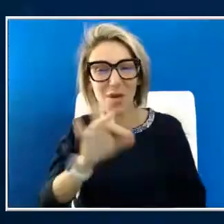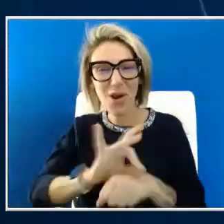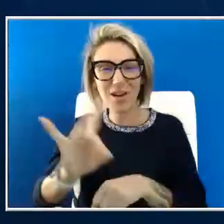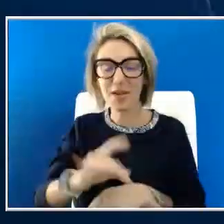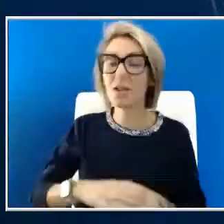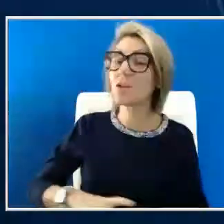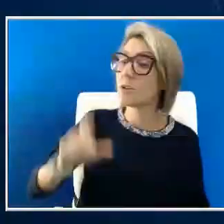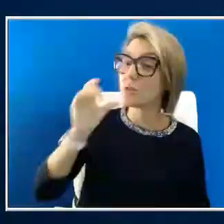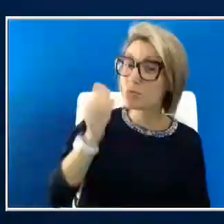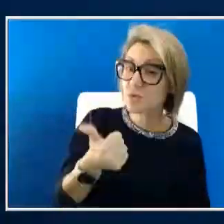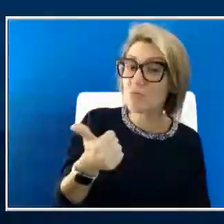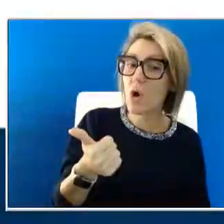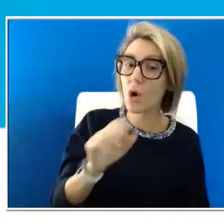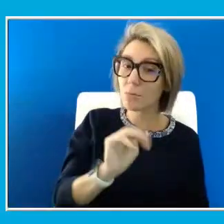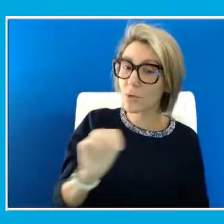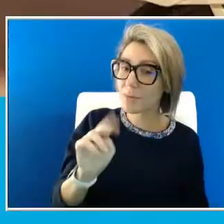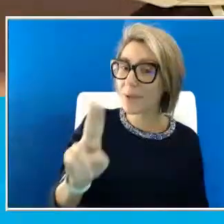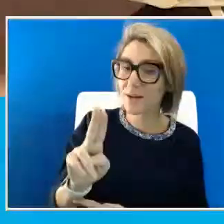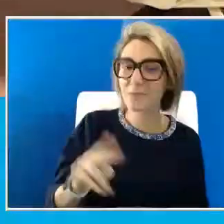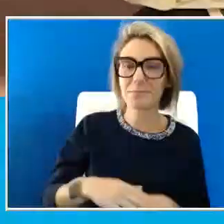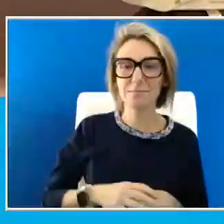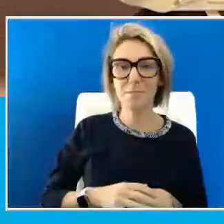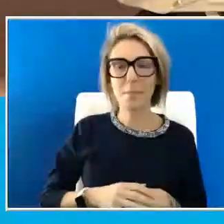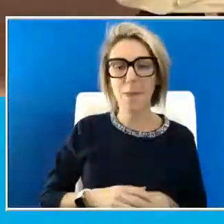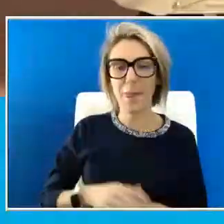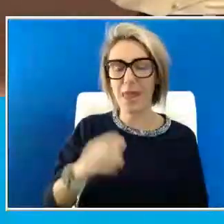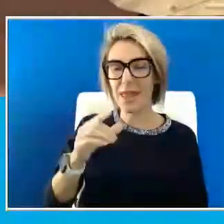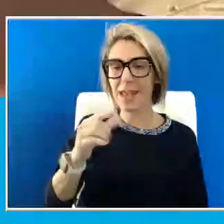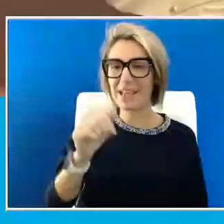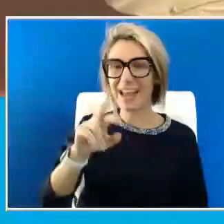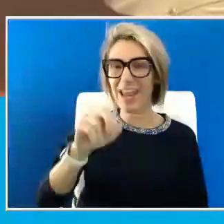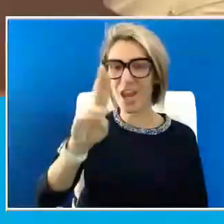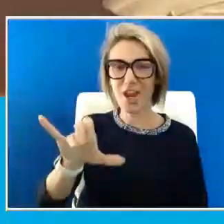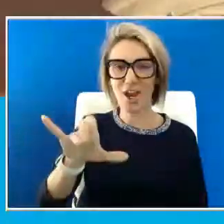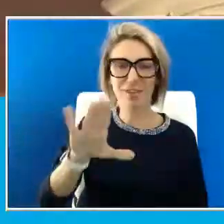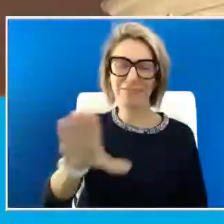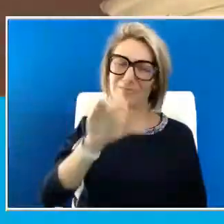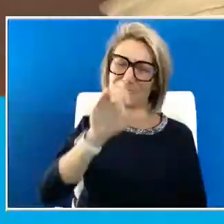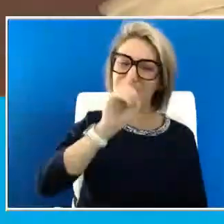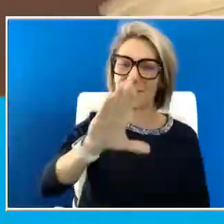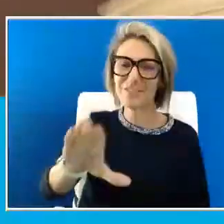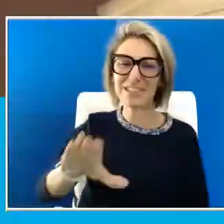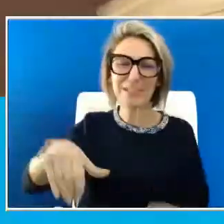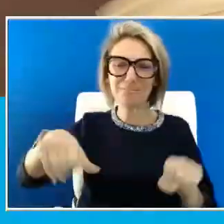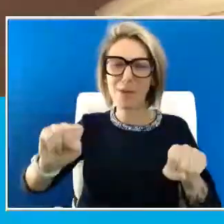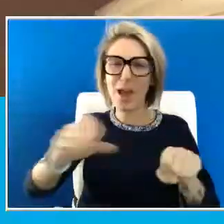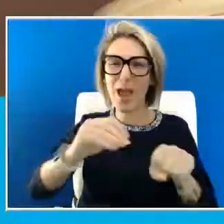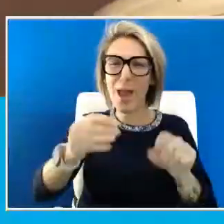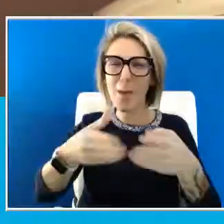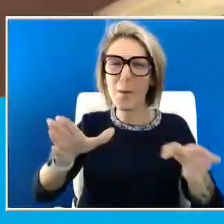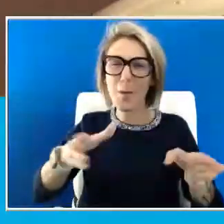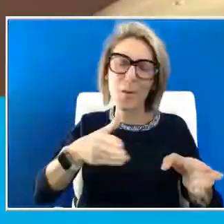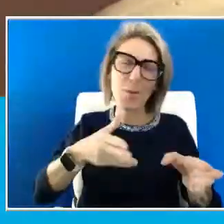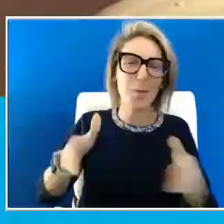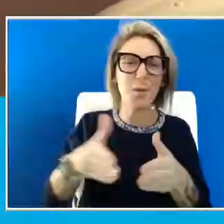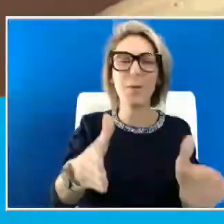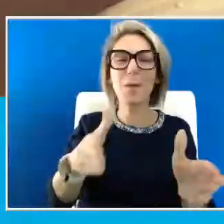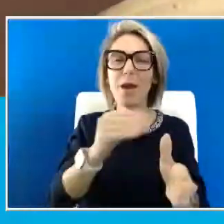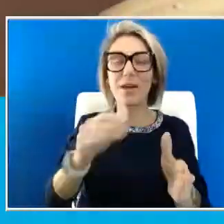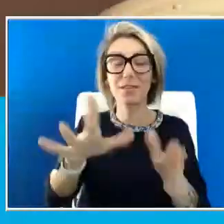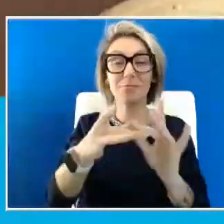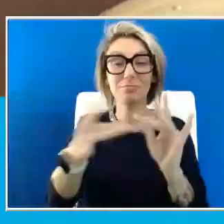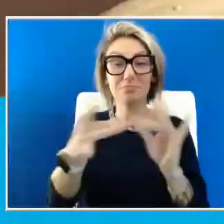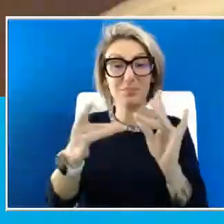up tomorrow on the Morning Medical Update, Gary Shorman loves his Harley and the open road, and his message is simple: